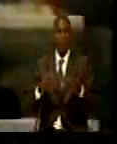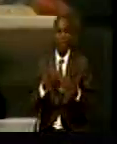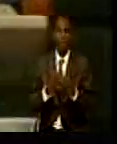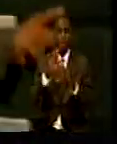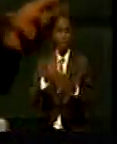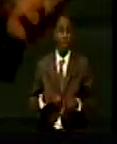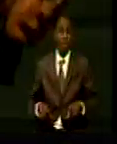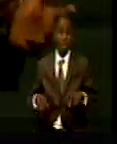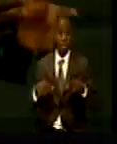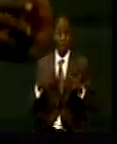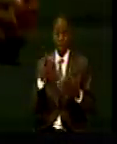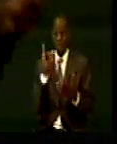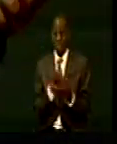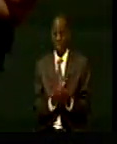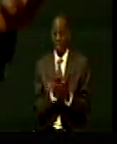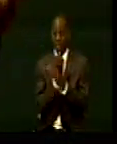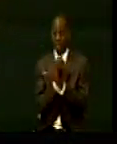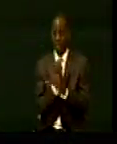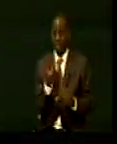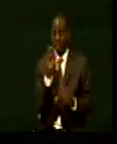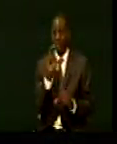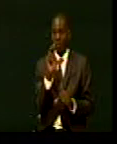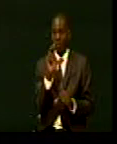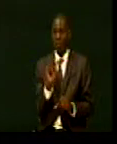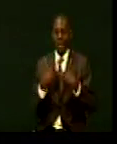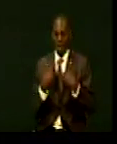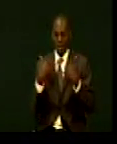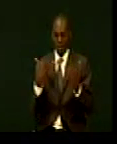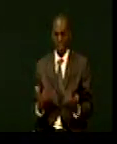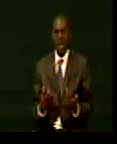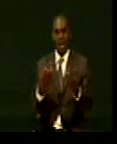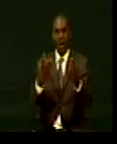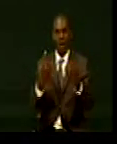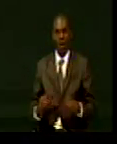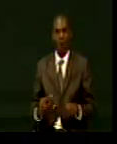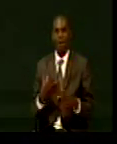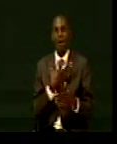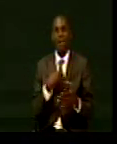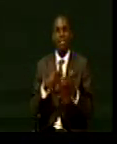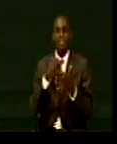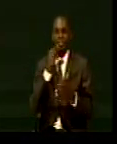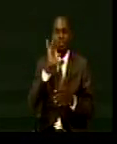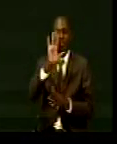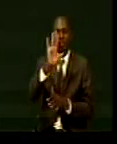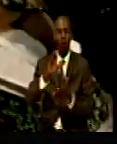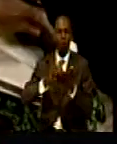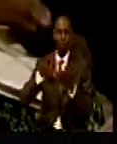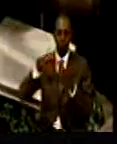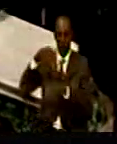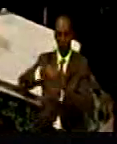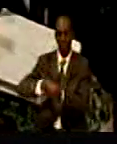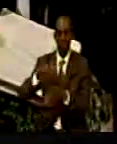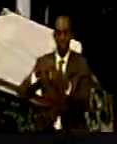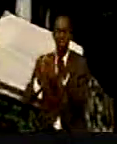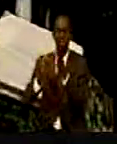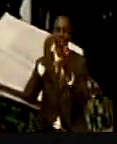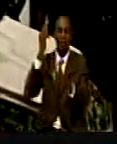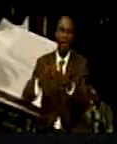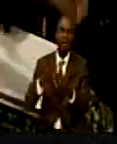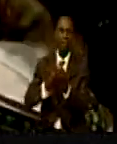that salvation has now come, and it is yours tonight in Jesus' name.